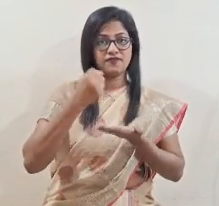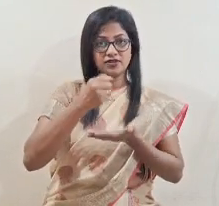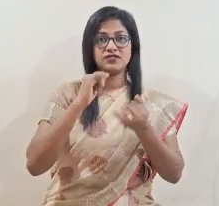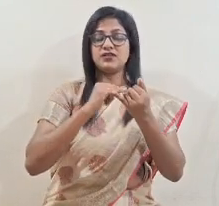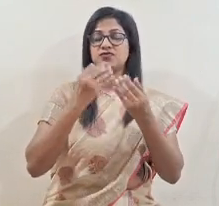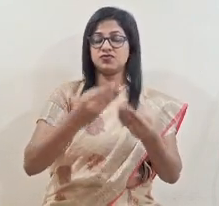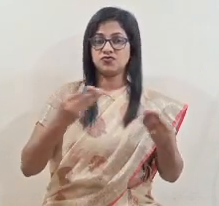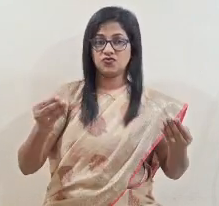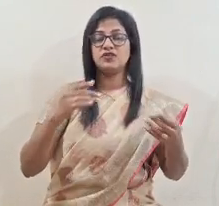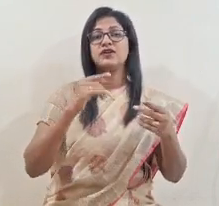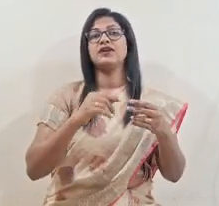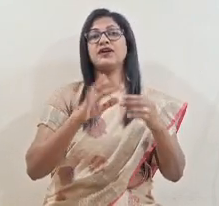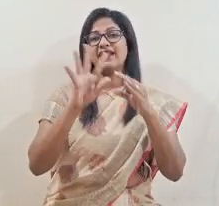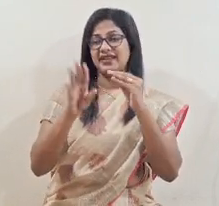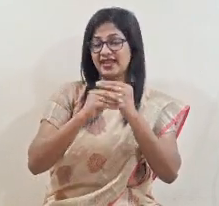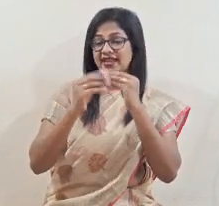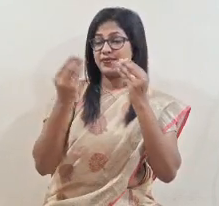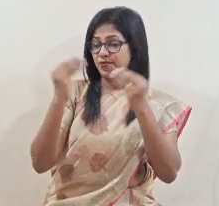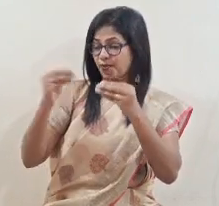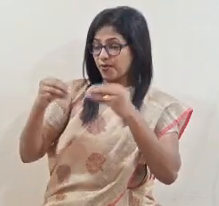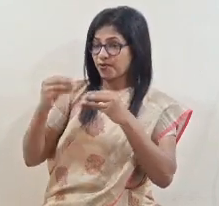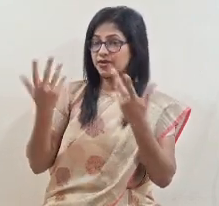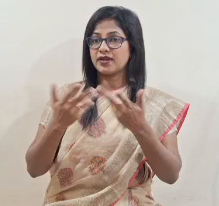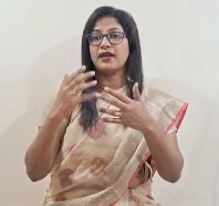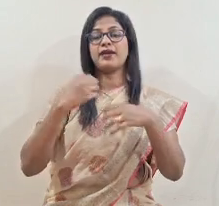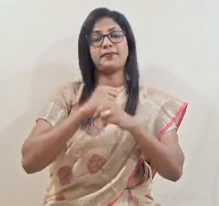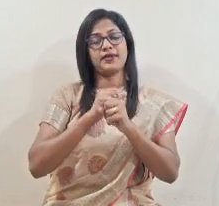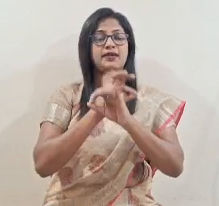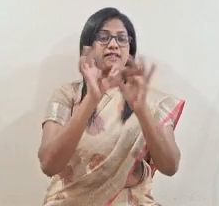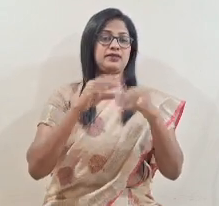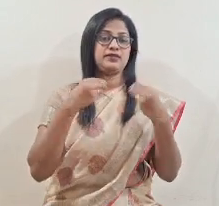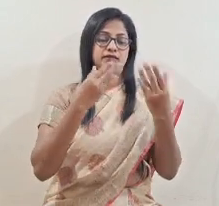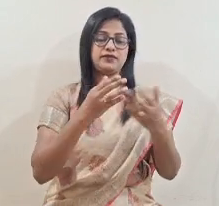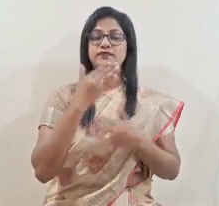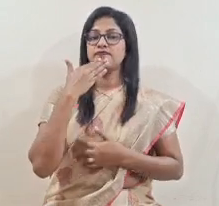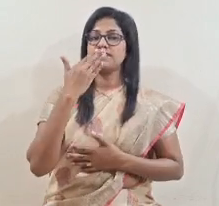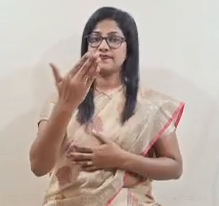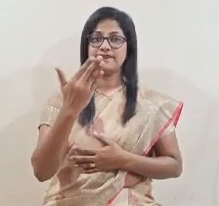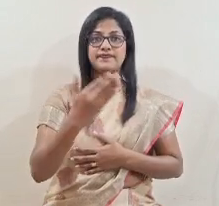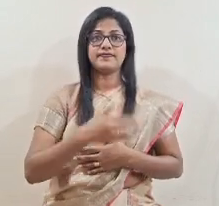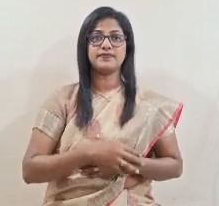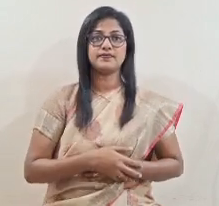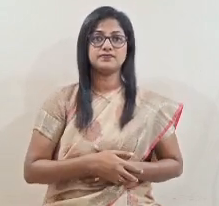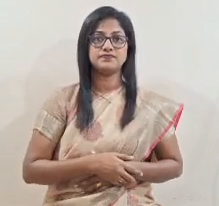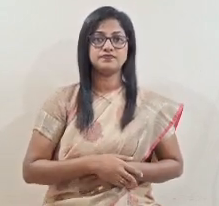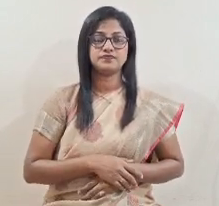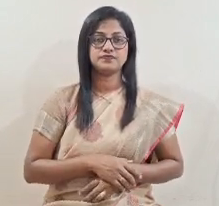or the miscellaneous revenues need to be generated for the particular city. Thank you.